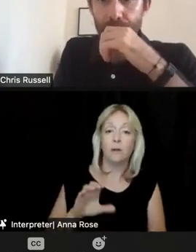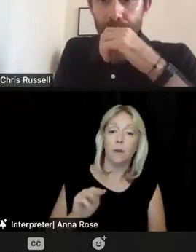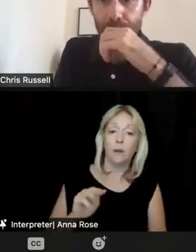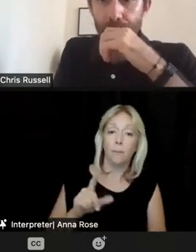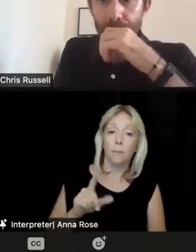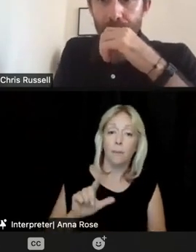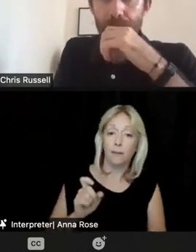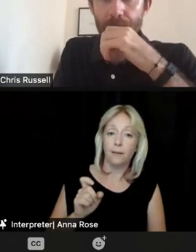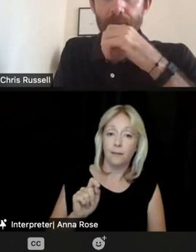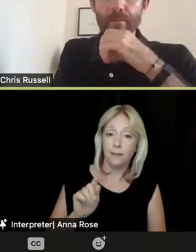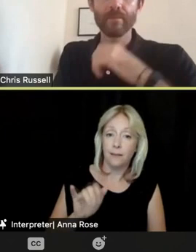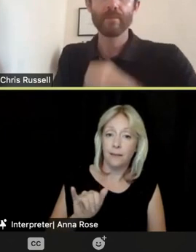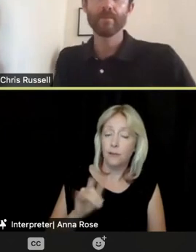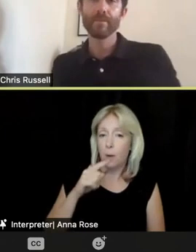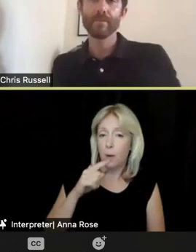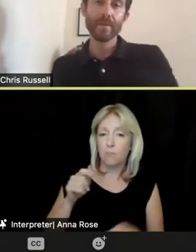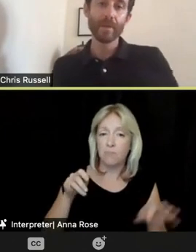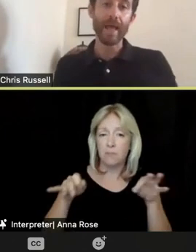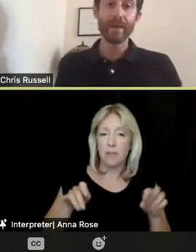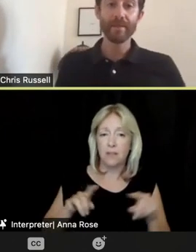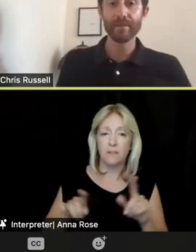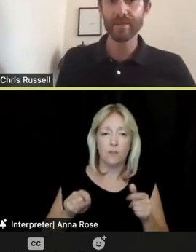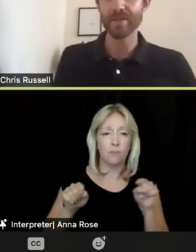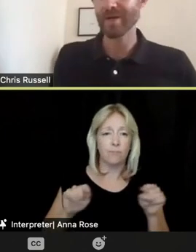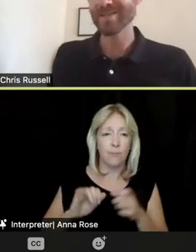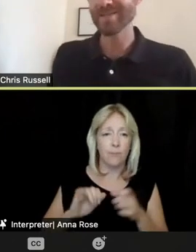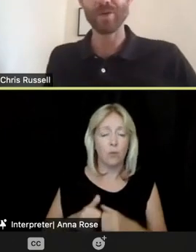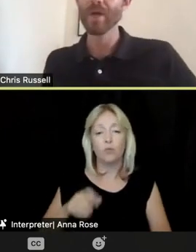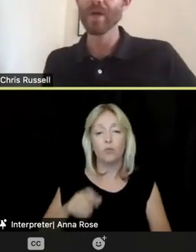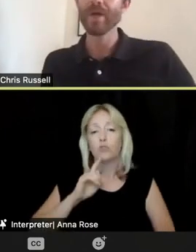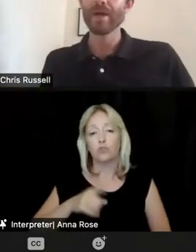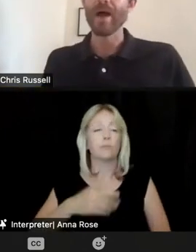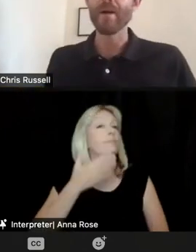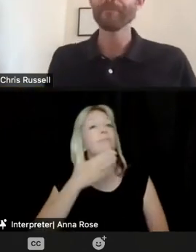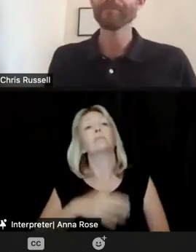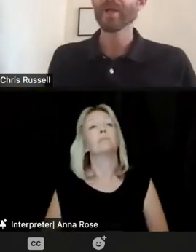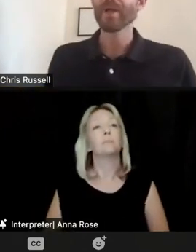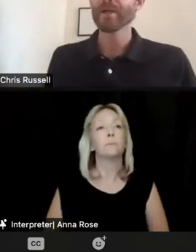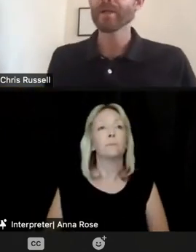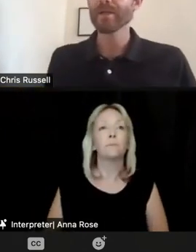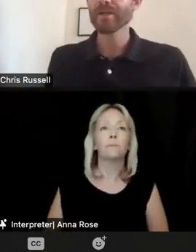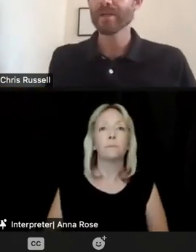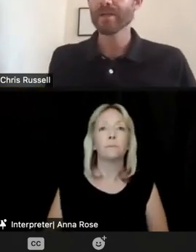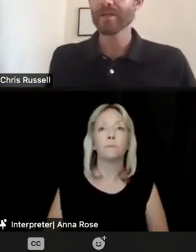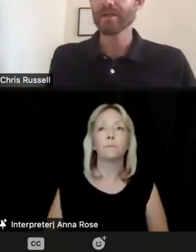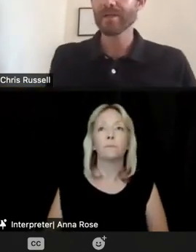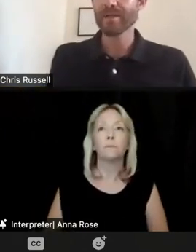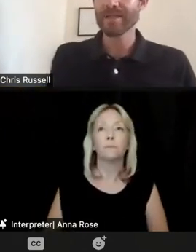the difference in those two. Mm-hmm. Yeah, this is Chris. Thank you.